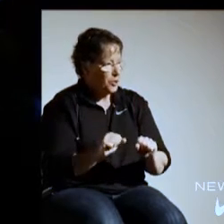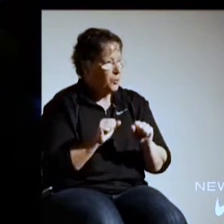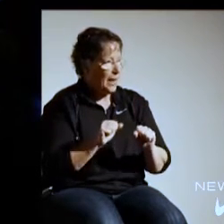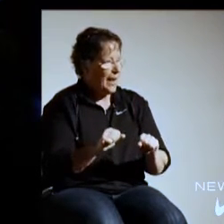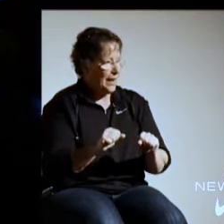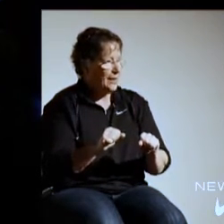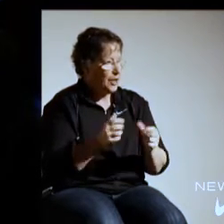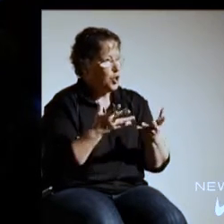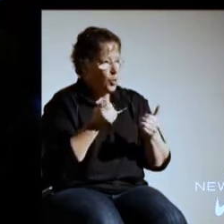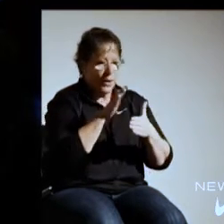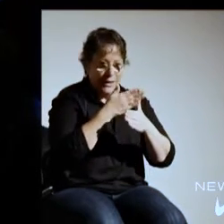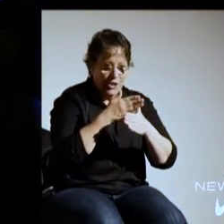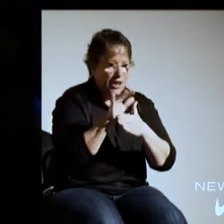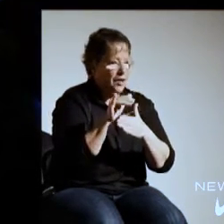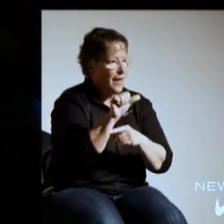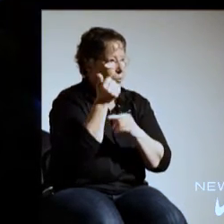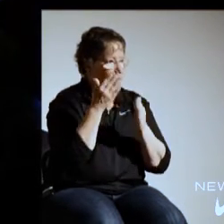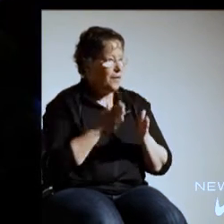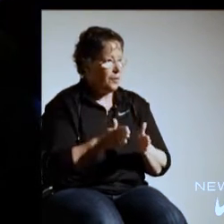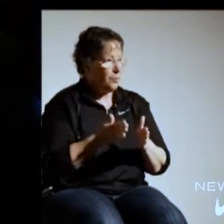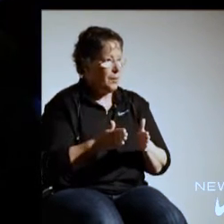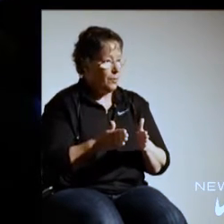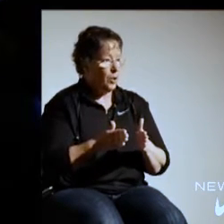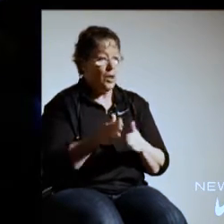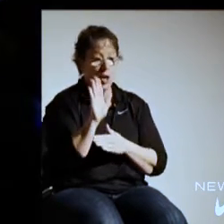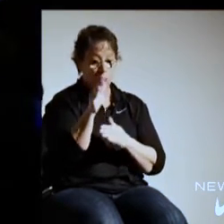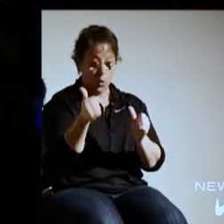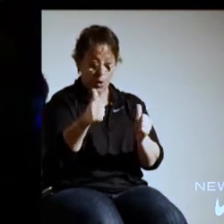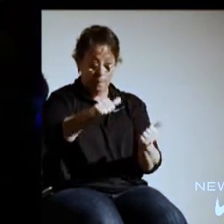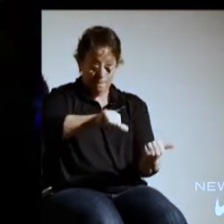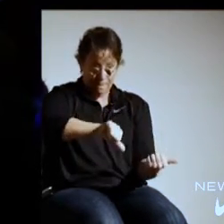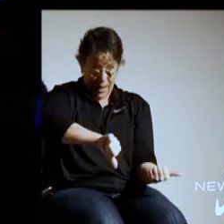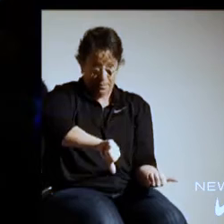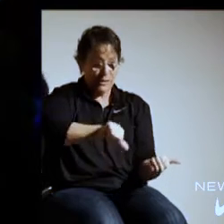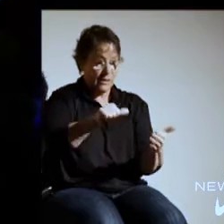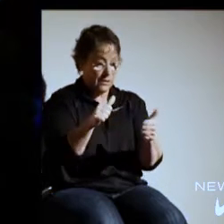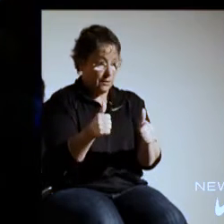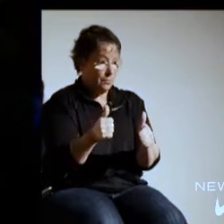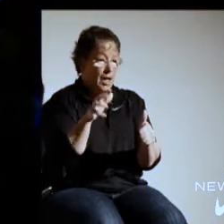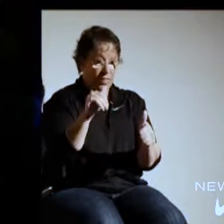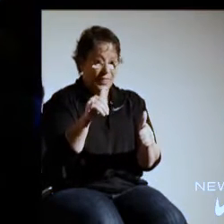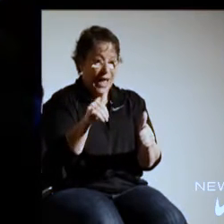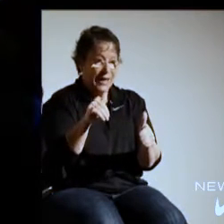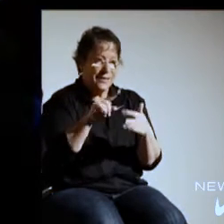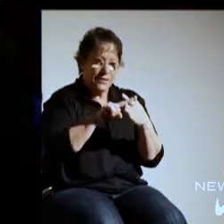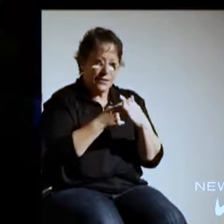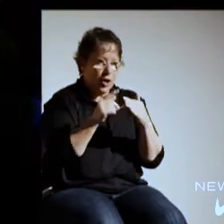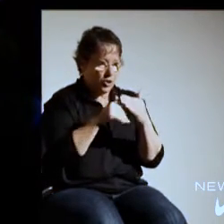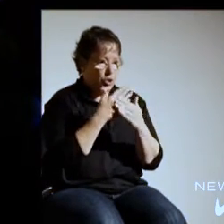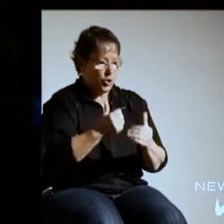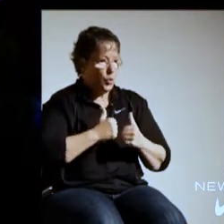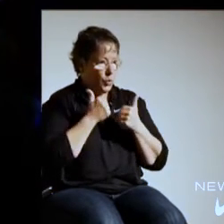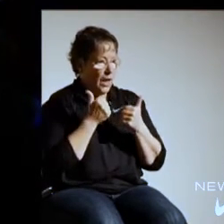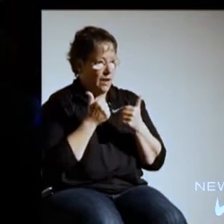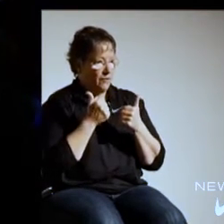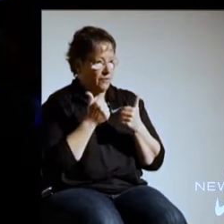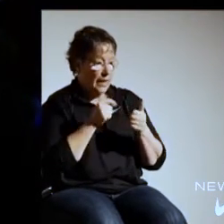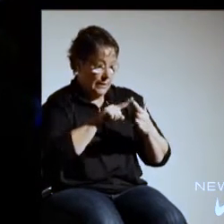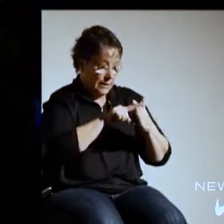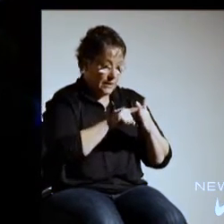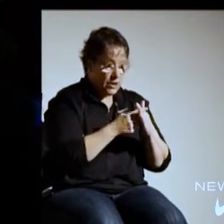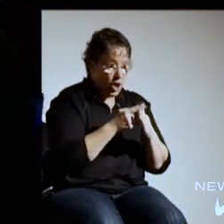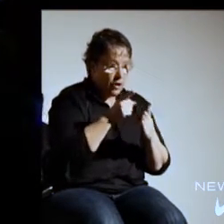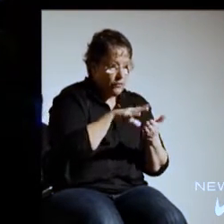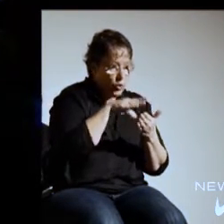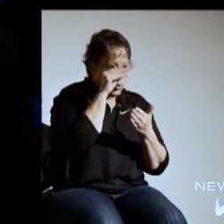just the beginning. Your baptism is an immersion into new life. It's the beginning of you learning